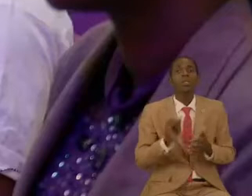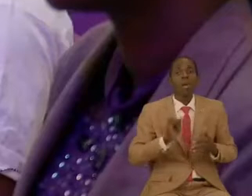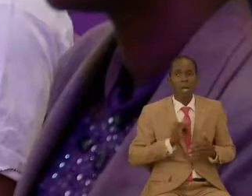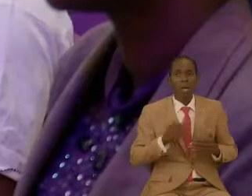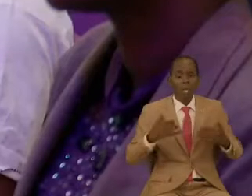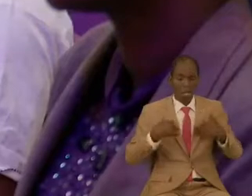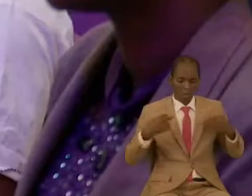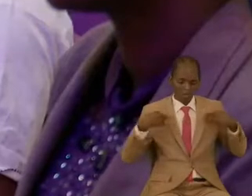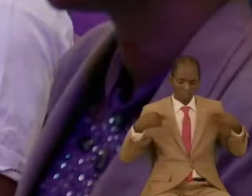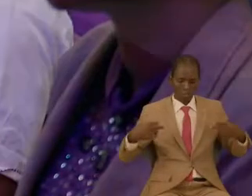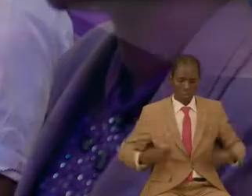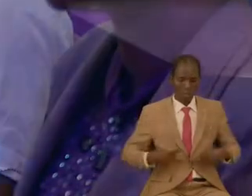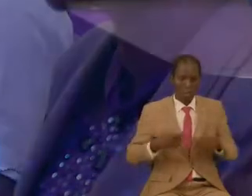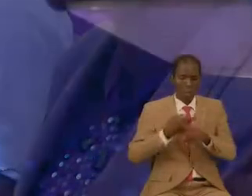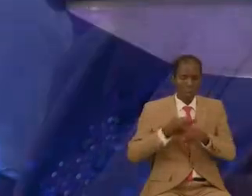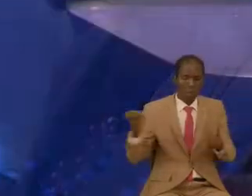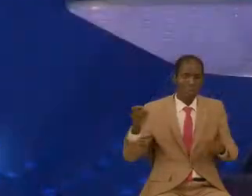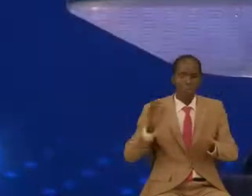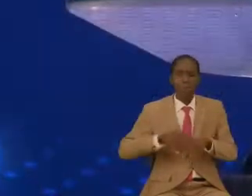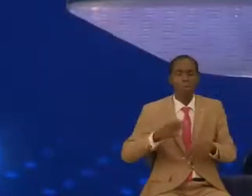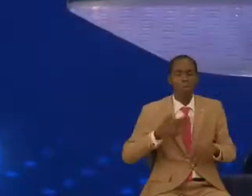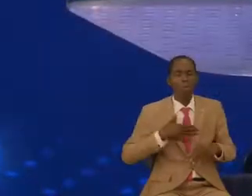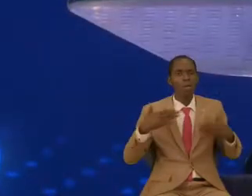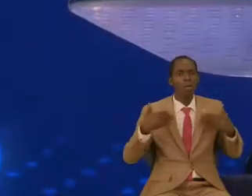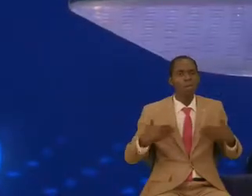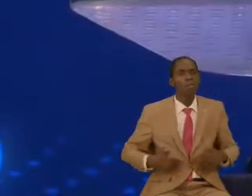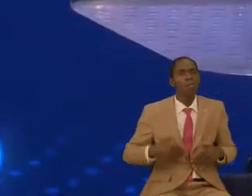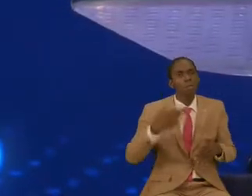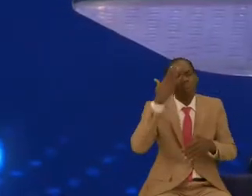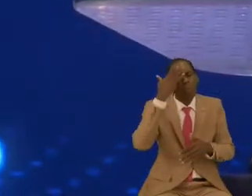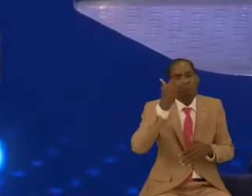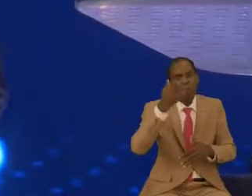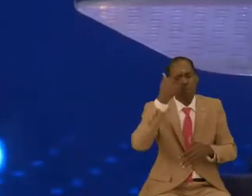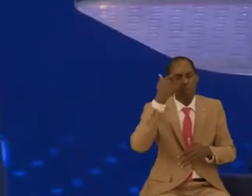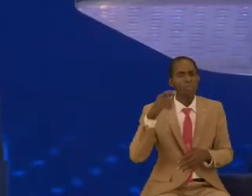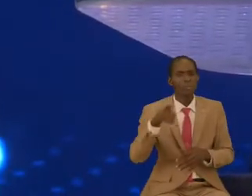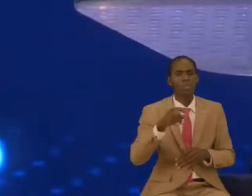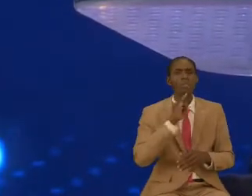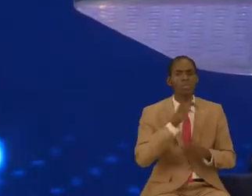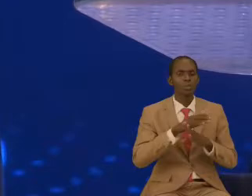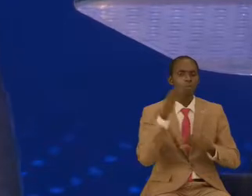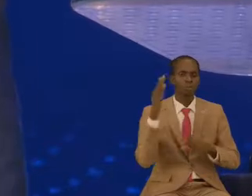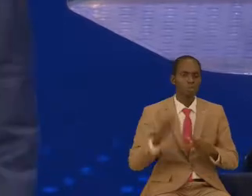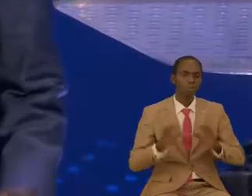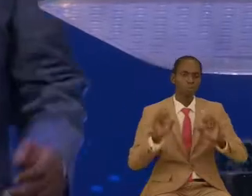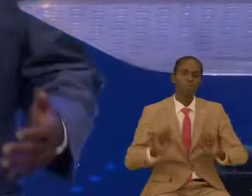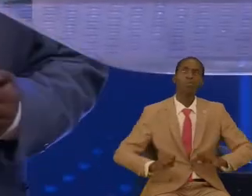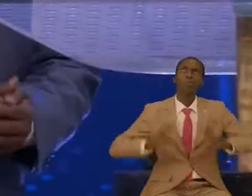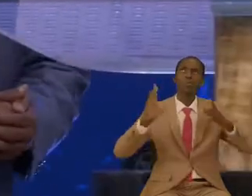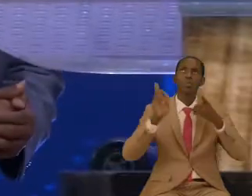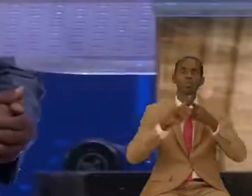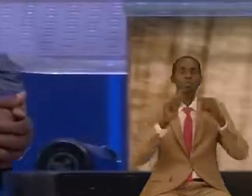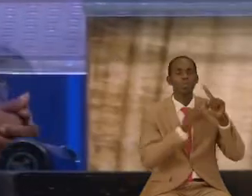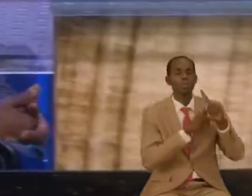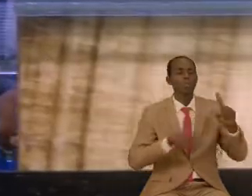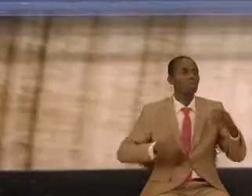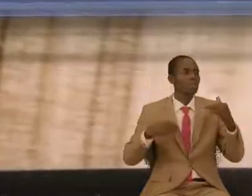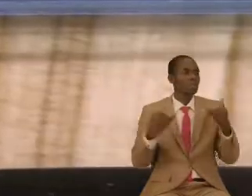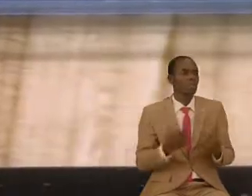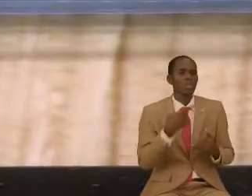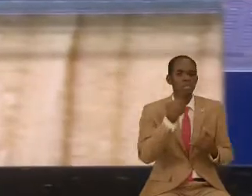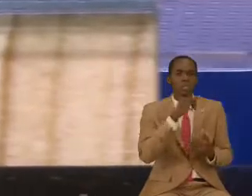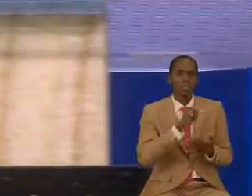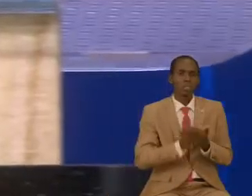marks upon his body, because he's completely sold unto the Lord. And now he said in